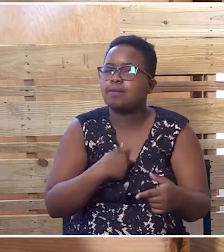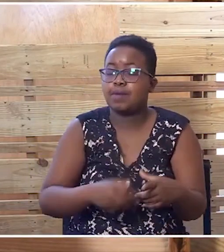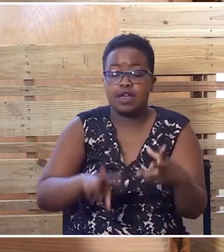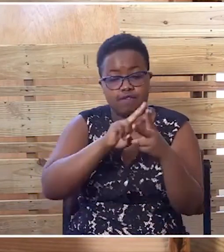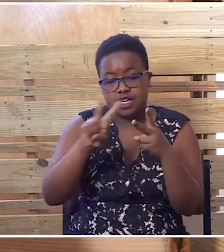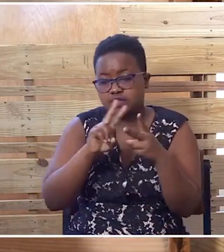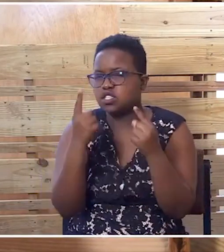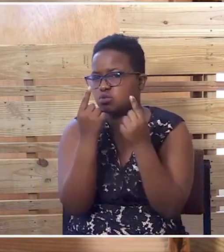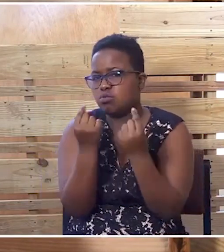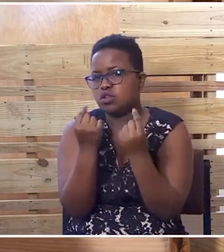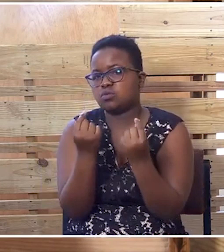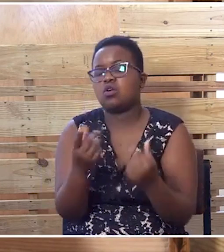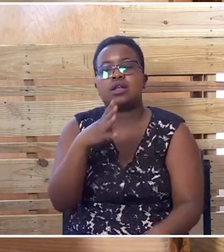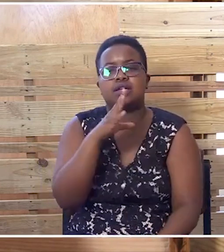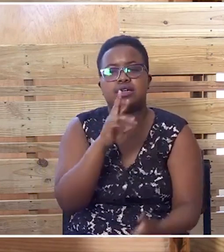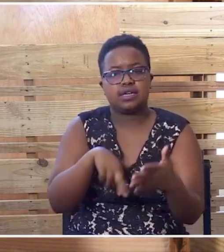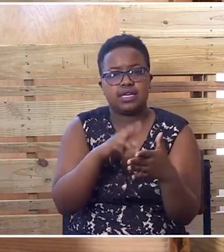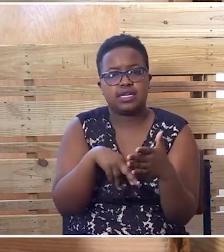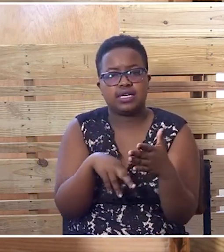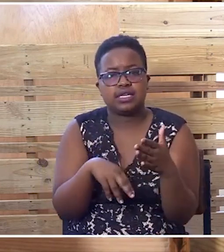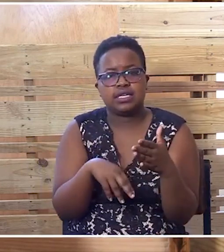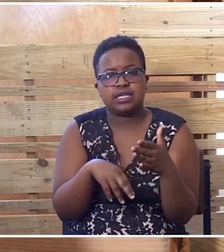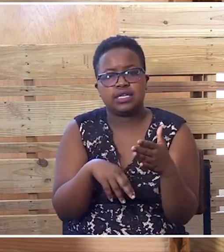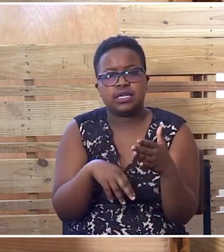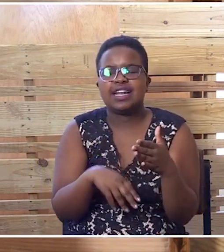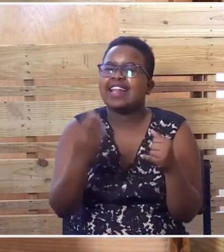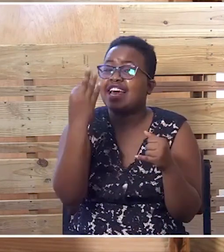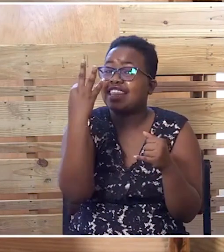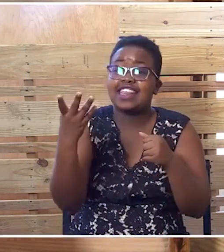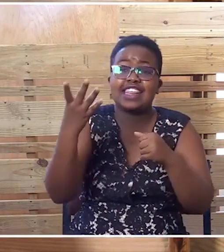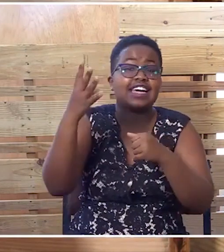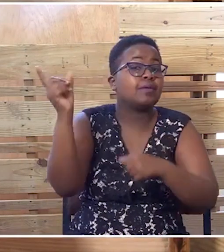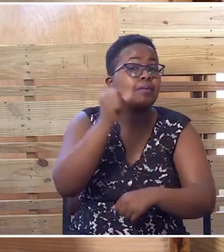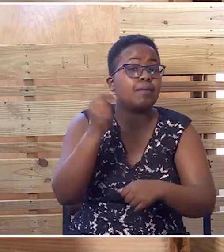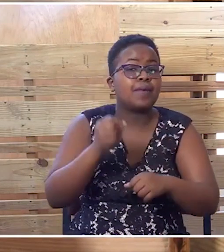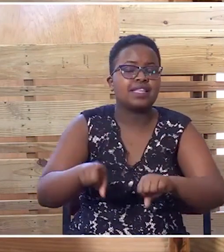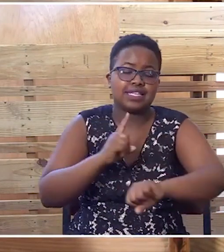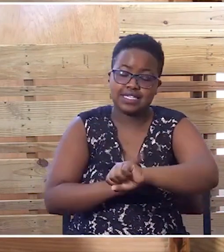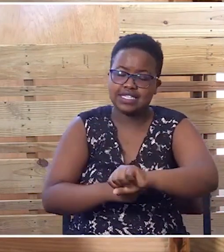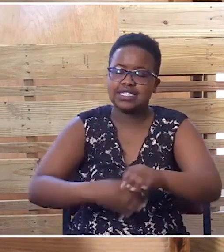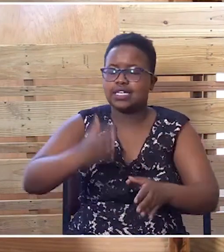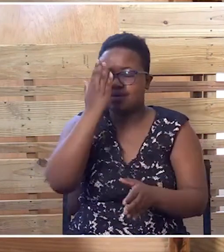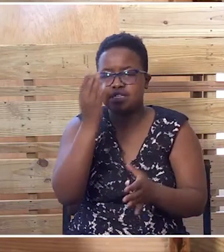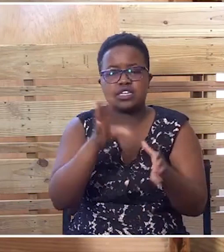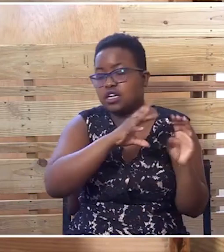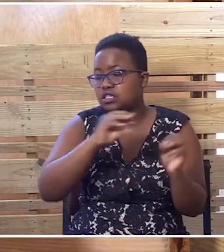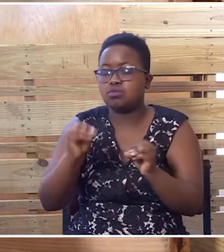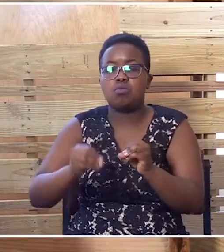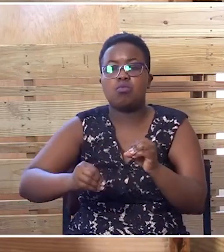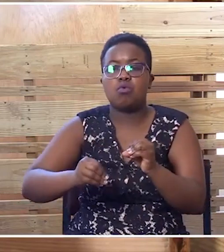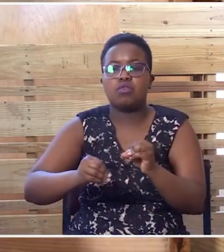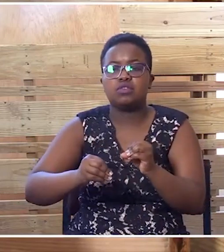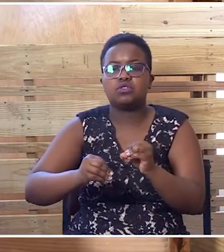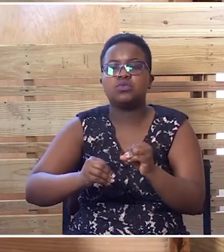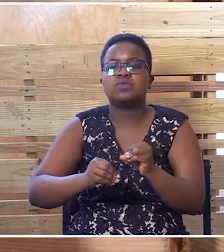begin chapter 19, it says that in the third month after the Israelites left Egypt, on the very day they came